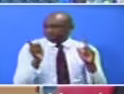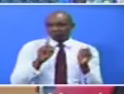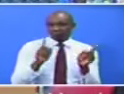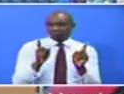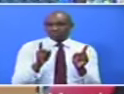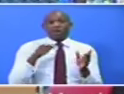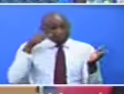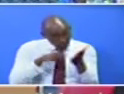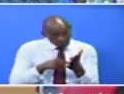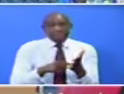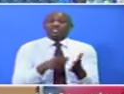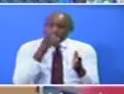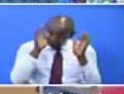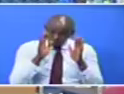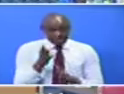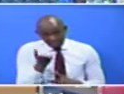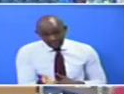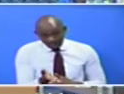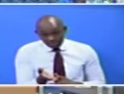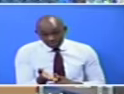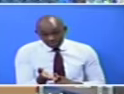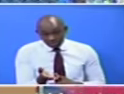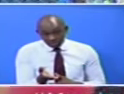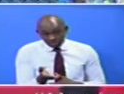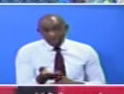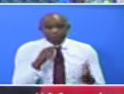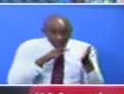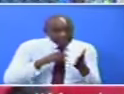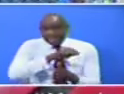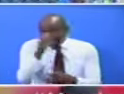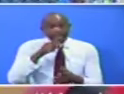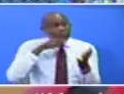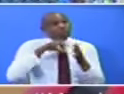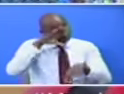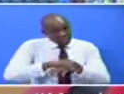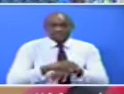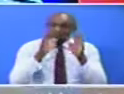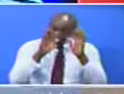Point muhimu kwa hii tuna kwa hii ni kwa hii ligi. Point yote ile unapata ni muhimu kwa kwa